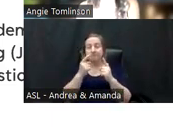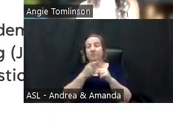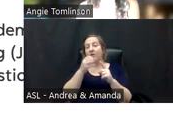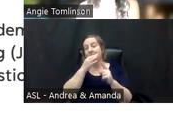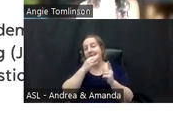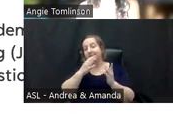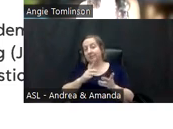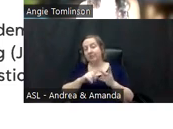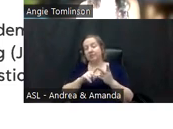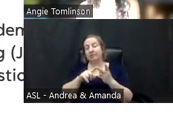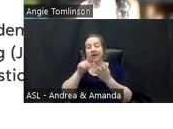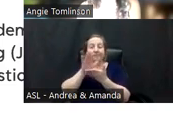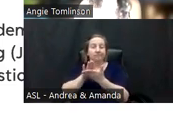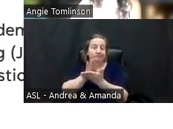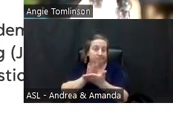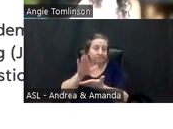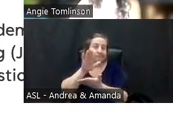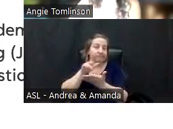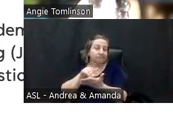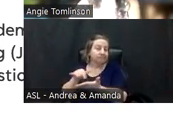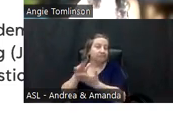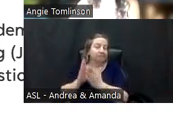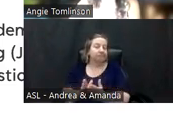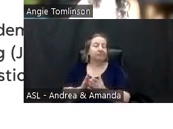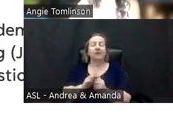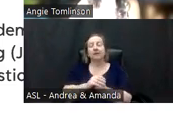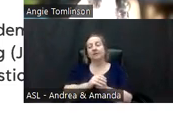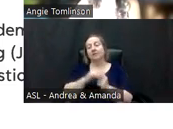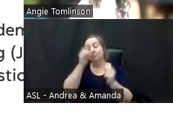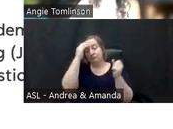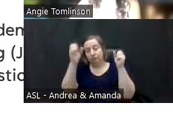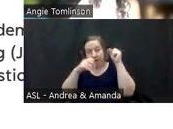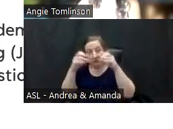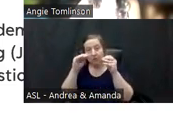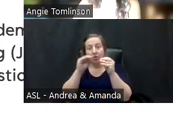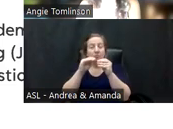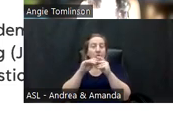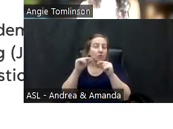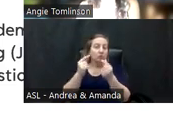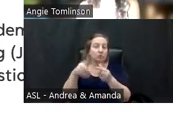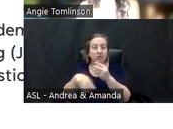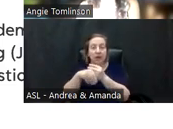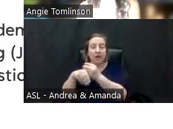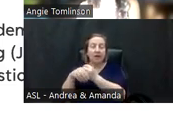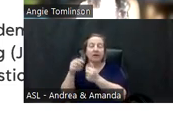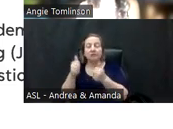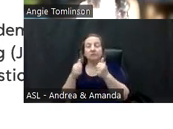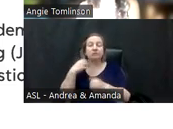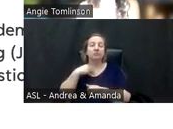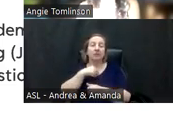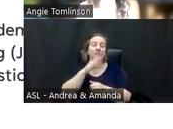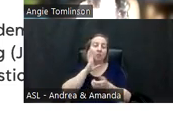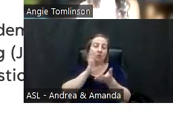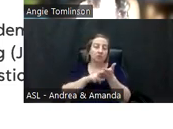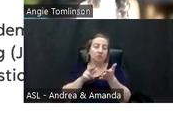and academics. This will involve brainstorming more groups to add to the list, as well as determining which members will research